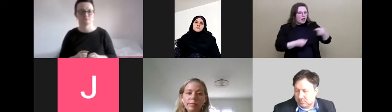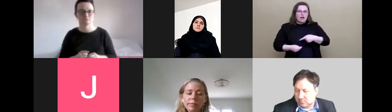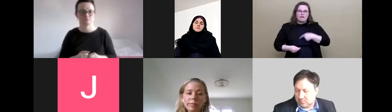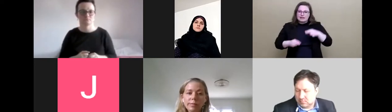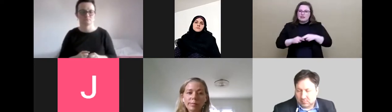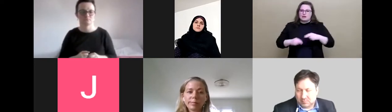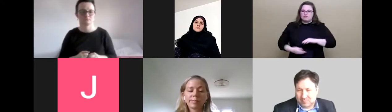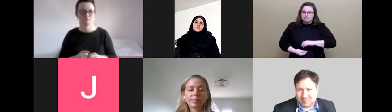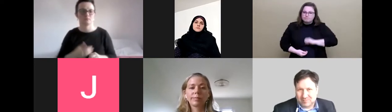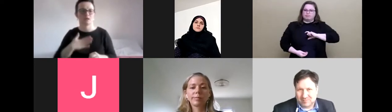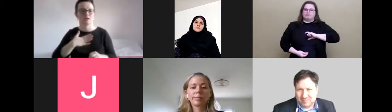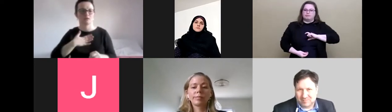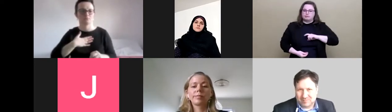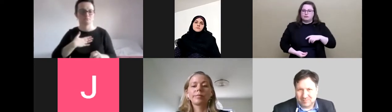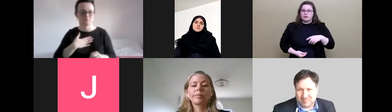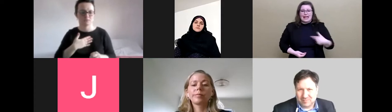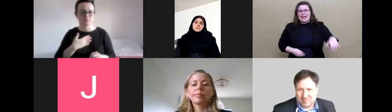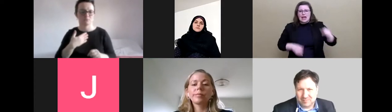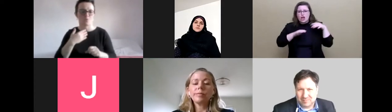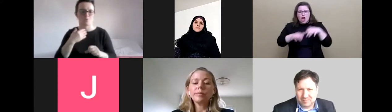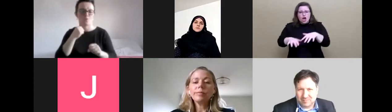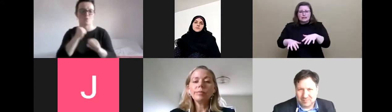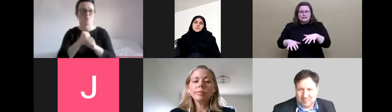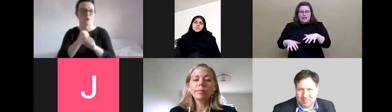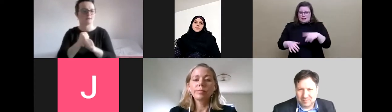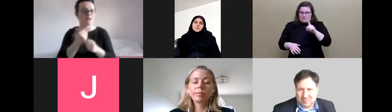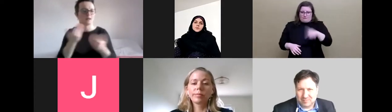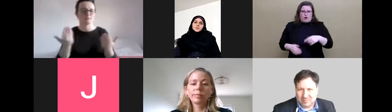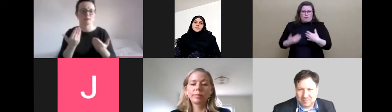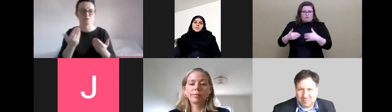the persons with disabilities in Bosnia and Herzegovina.